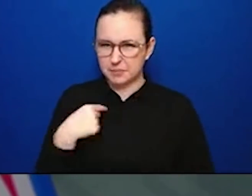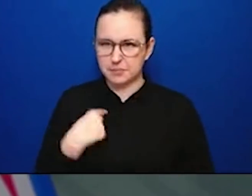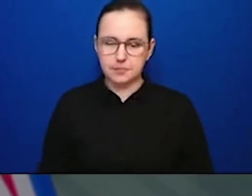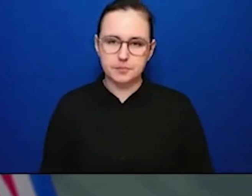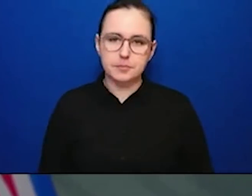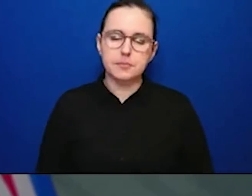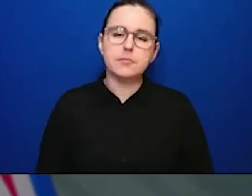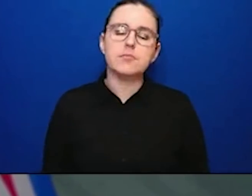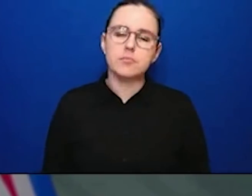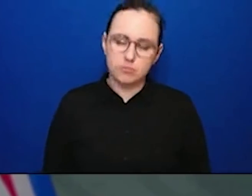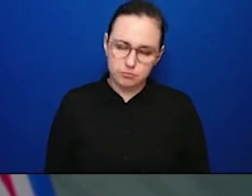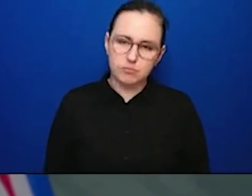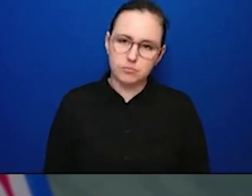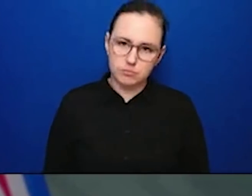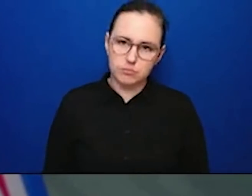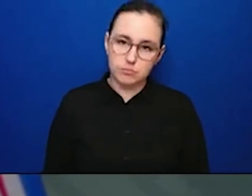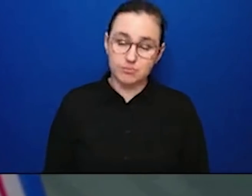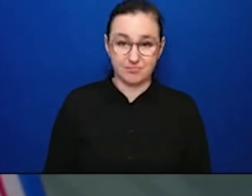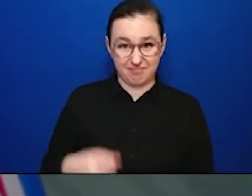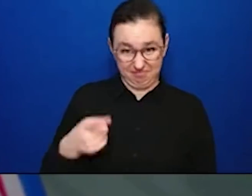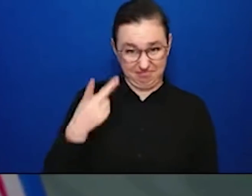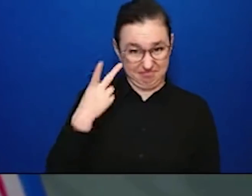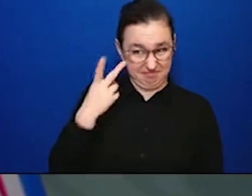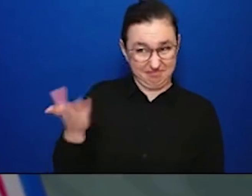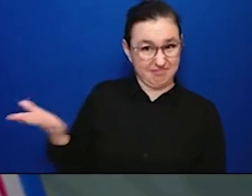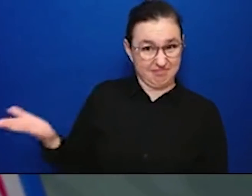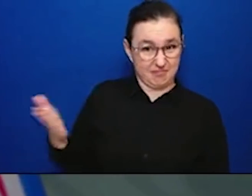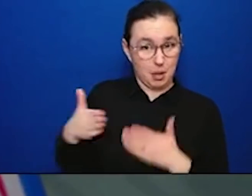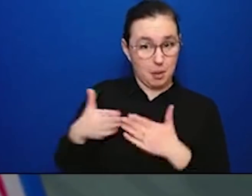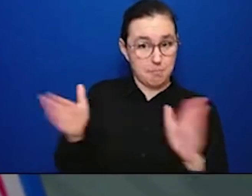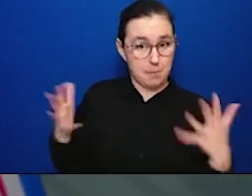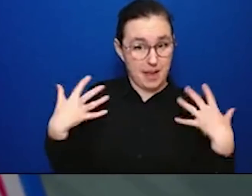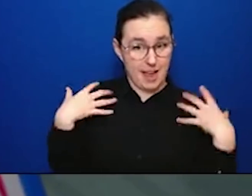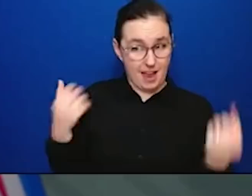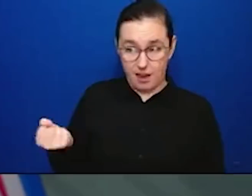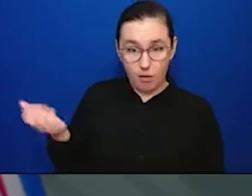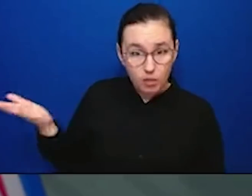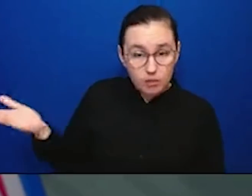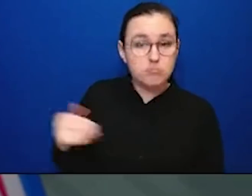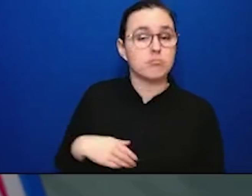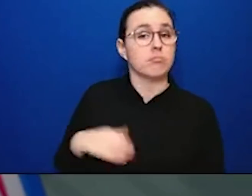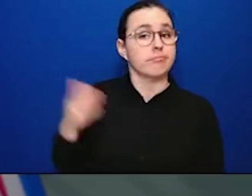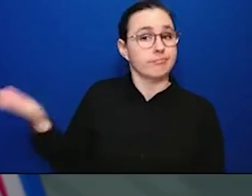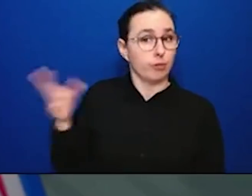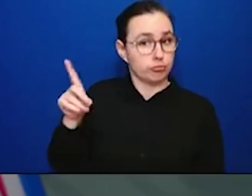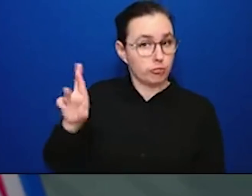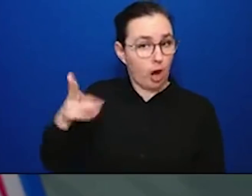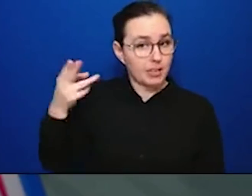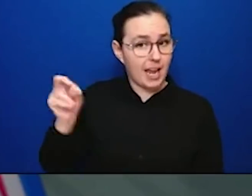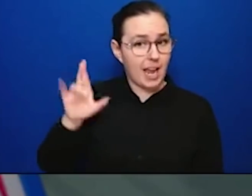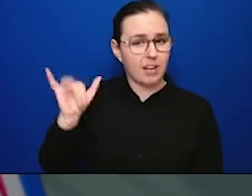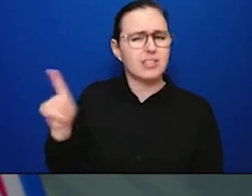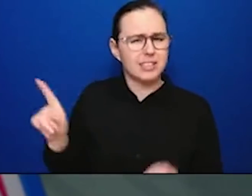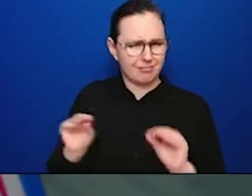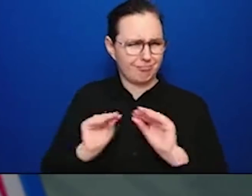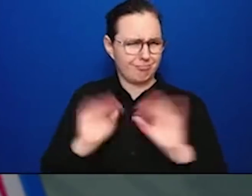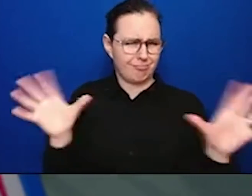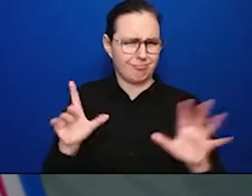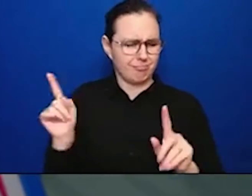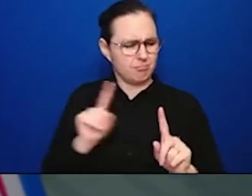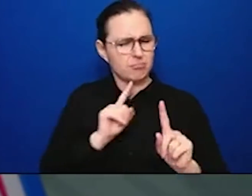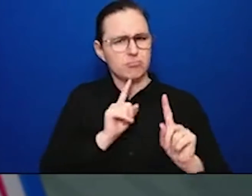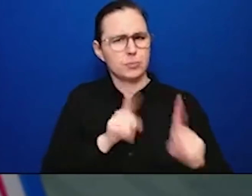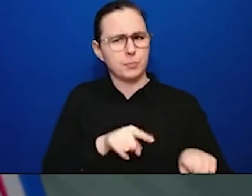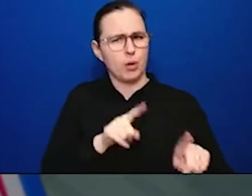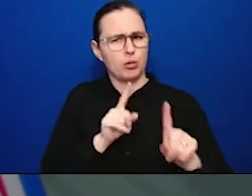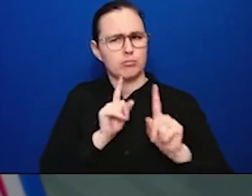is a clear response to the Omicron variant of concern. We put in place public health